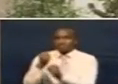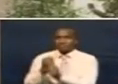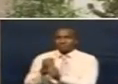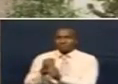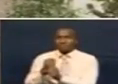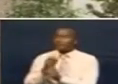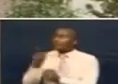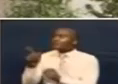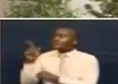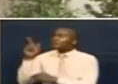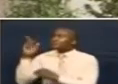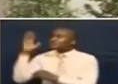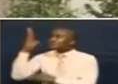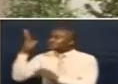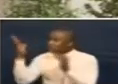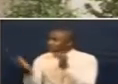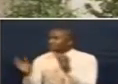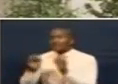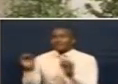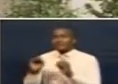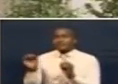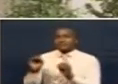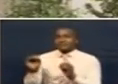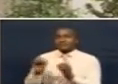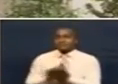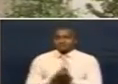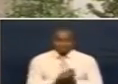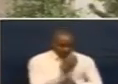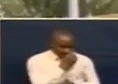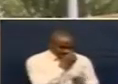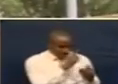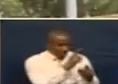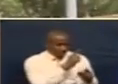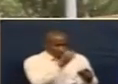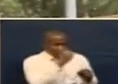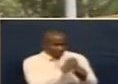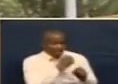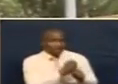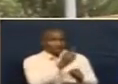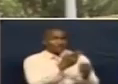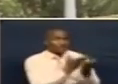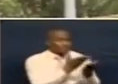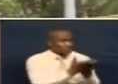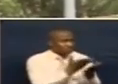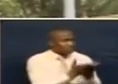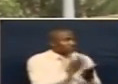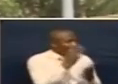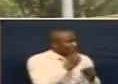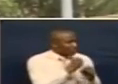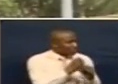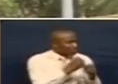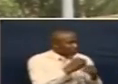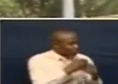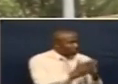harvesting any tree. All trees are based in Lugari constituency. Well, one line is working. Their proposal is that it was the line that is working is for the bagasse. You must also post